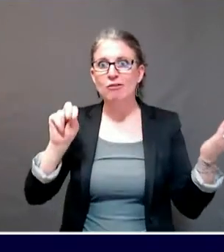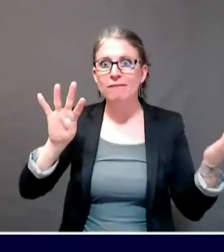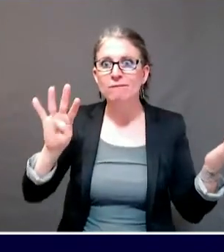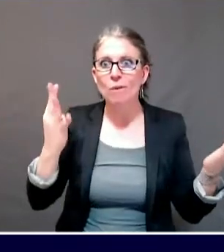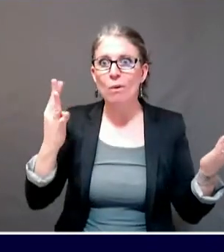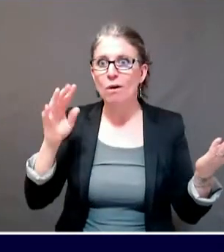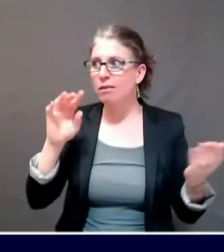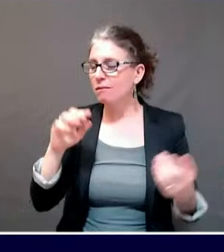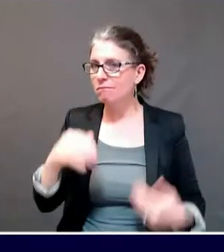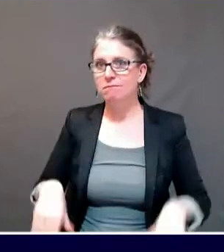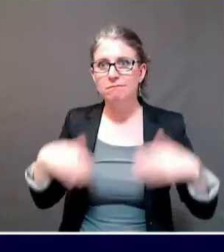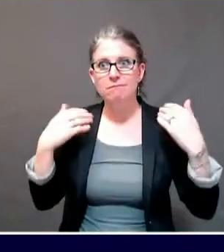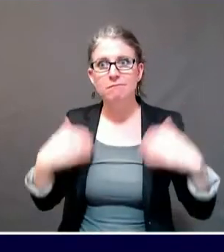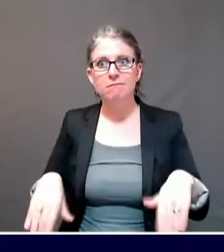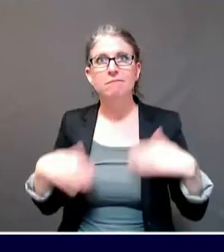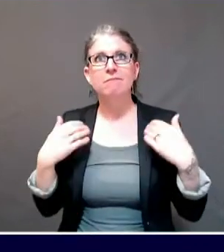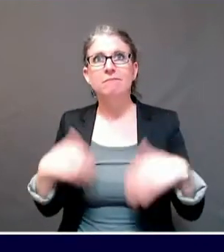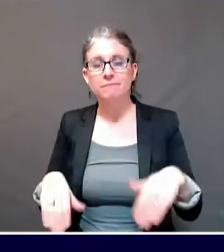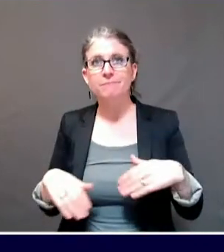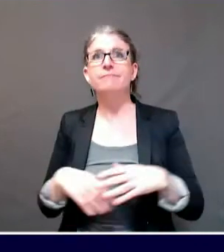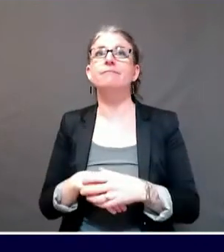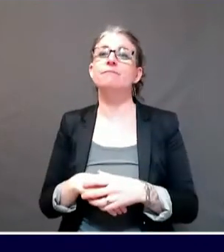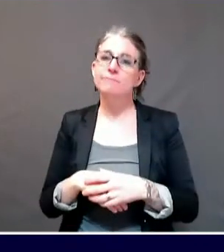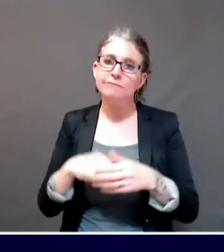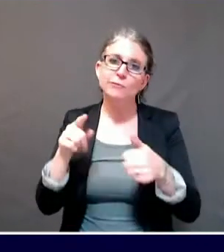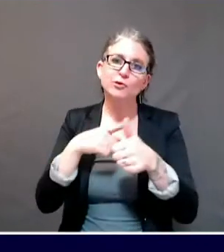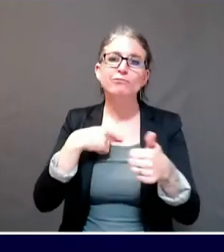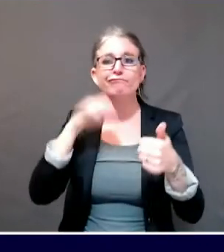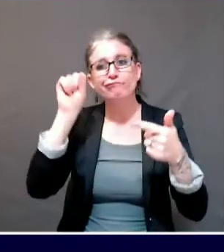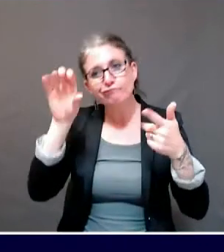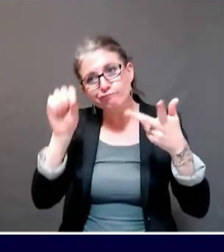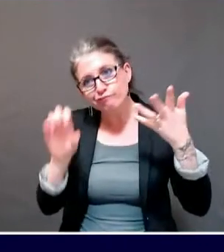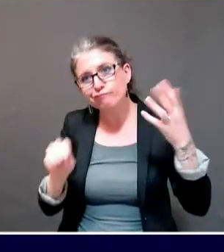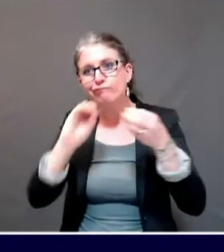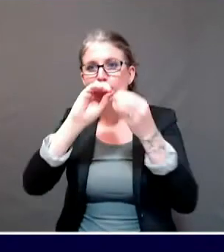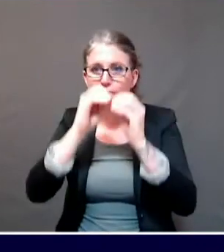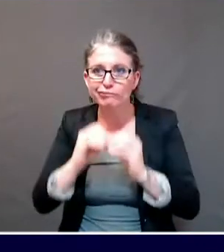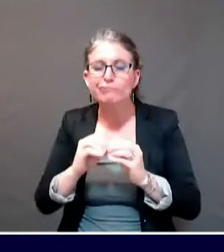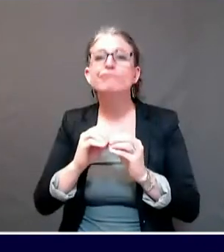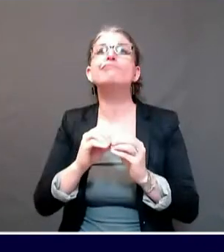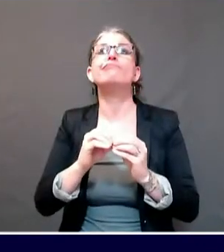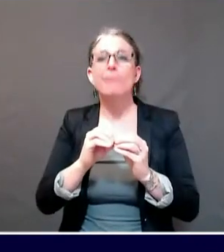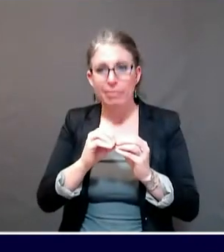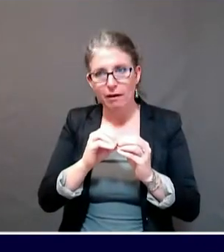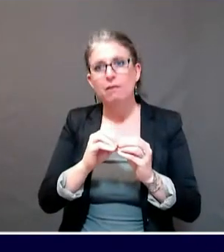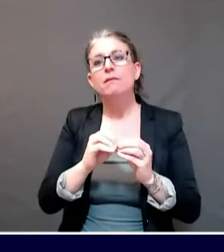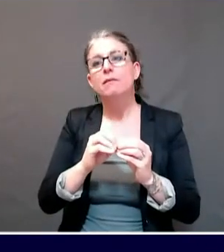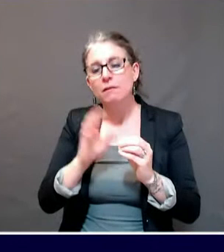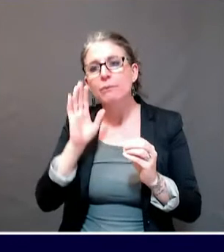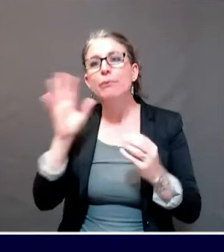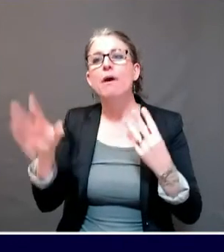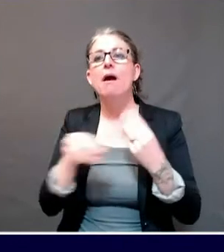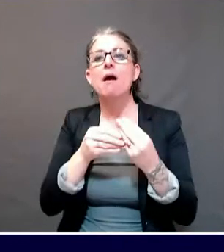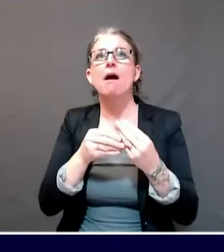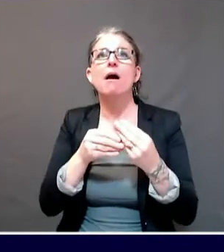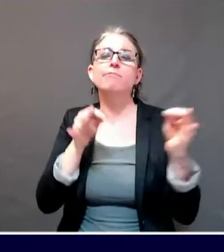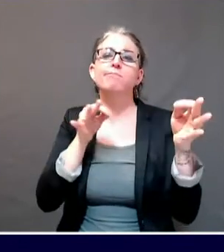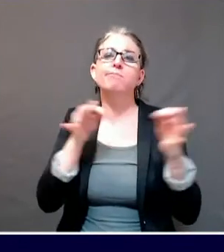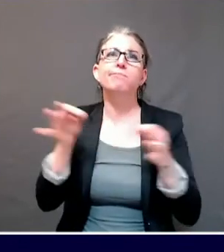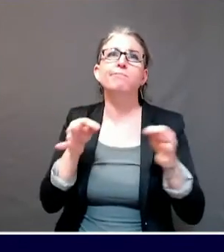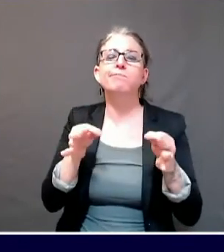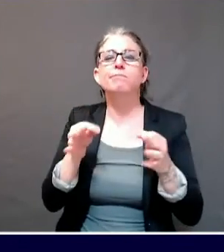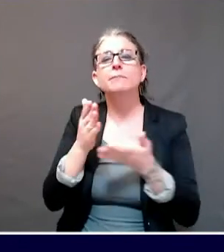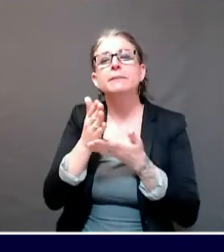I'll start by talking about where we are in terms of the epidemiology of COVID-19, and then talk about where we stand with things